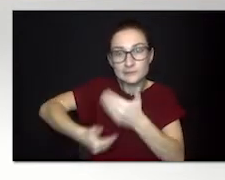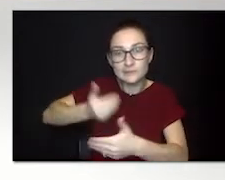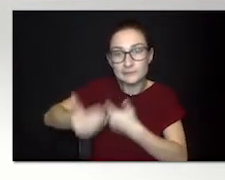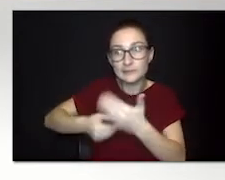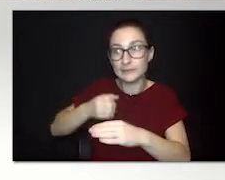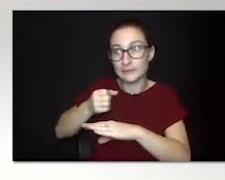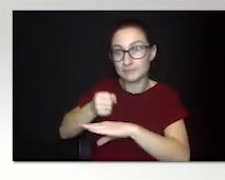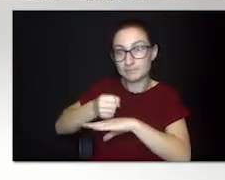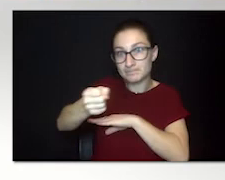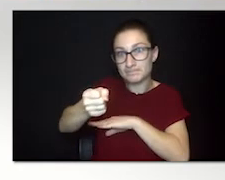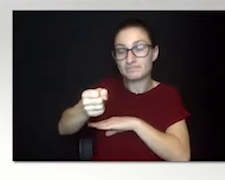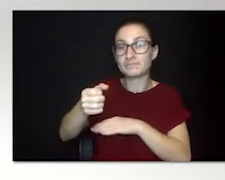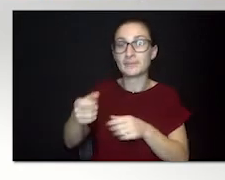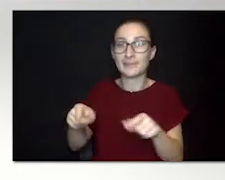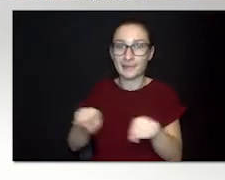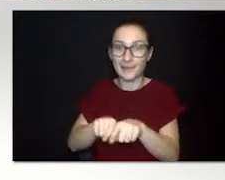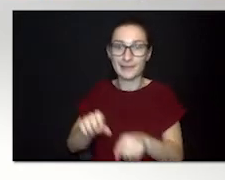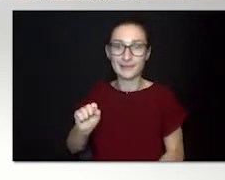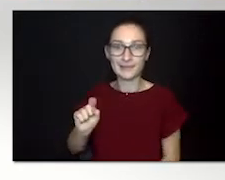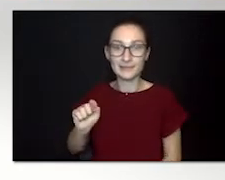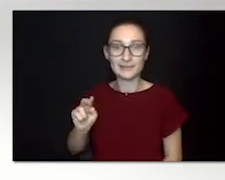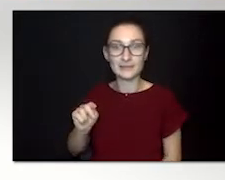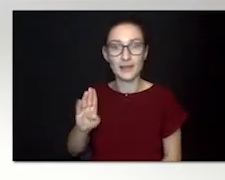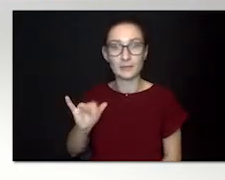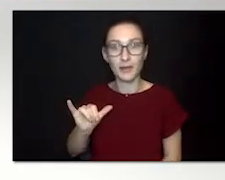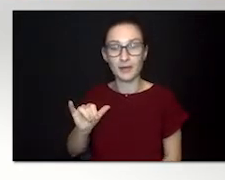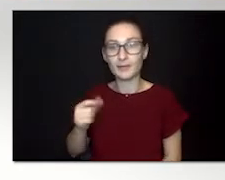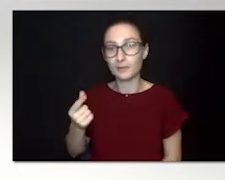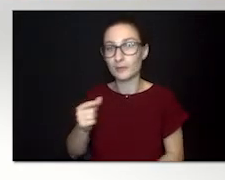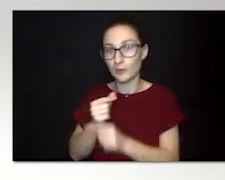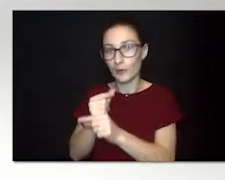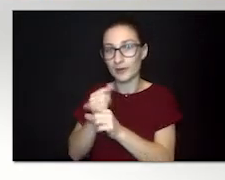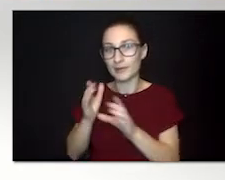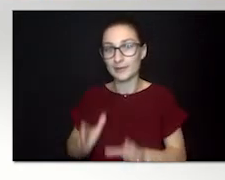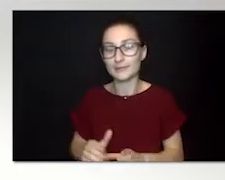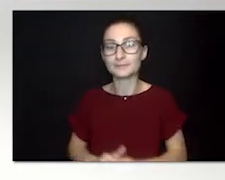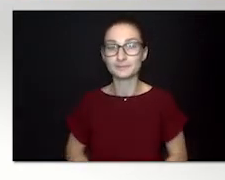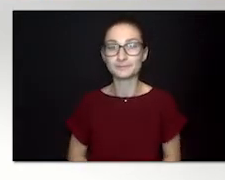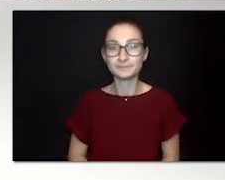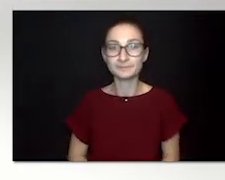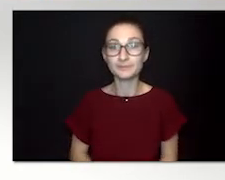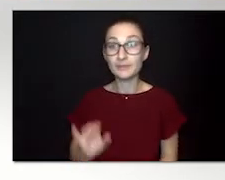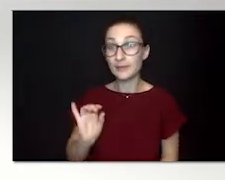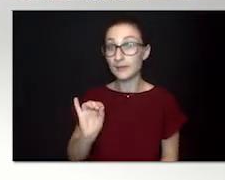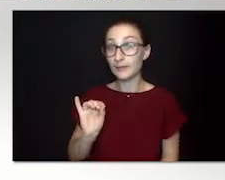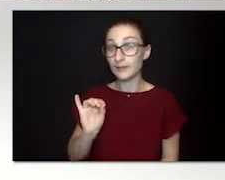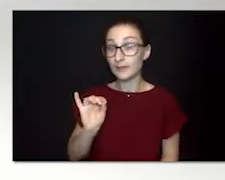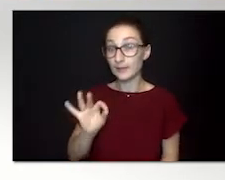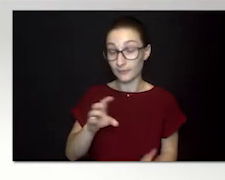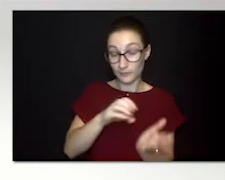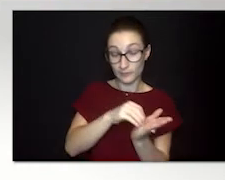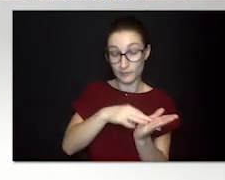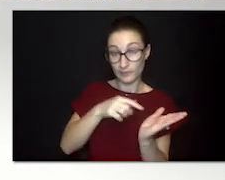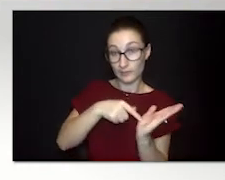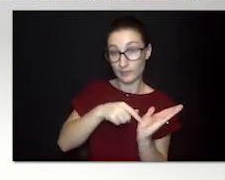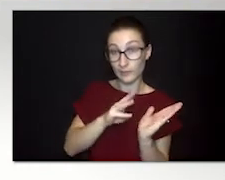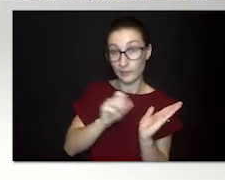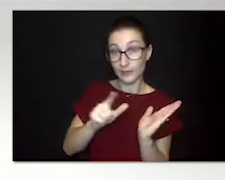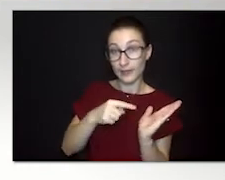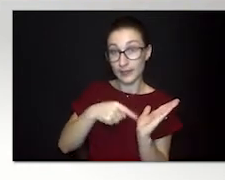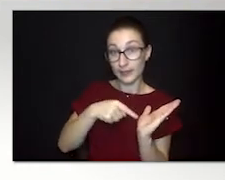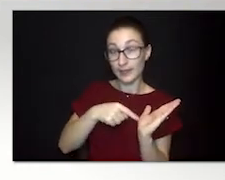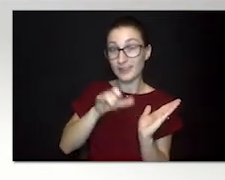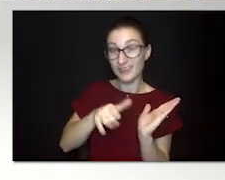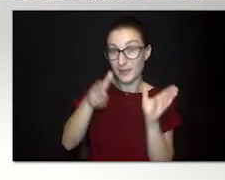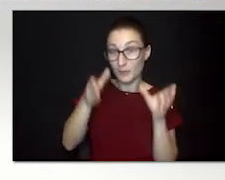through the process of having them actually appointed as a standby guardian. The reason for that is the person who you appoint in your will as the guardian